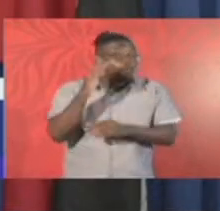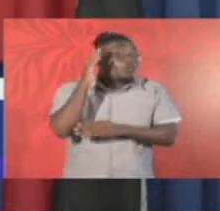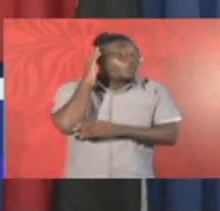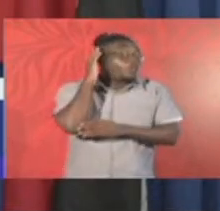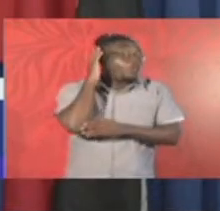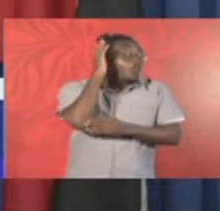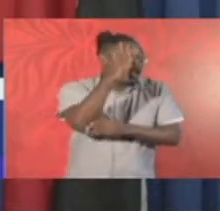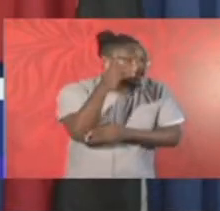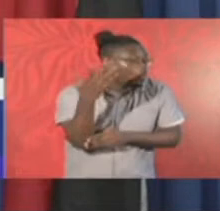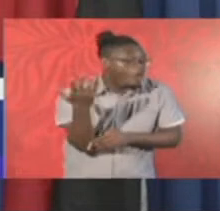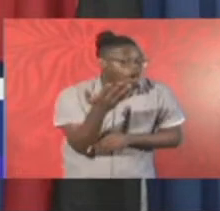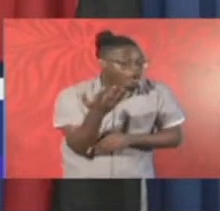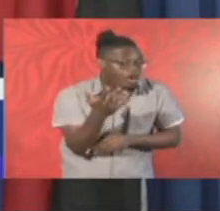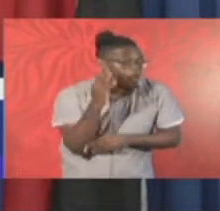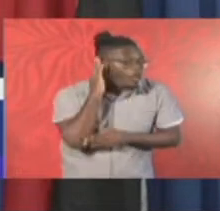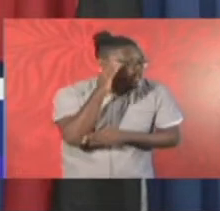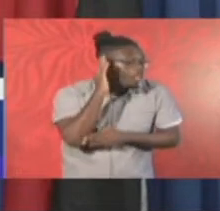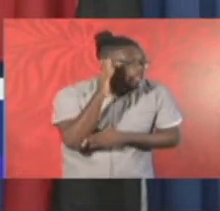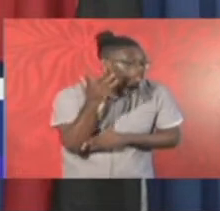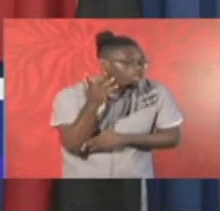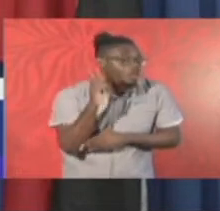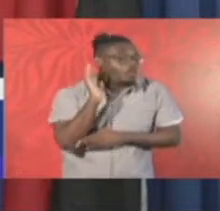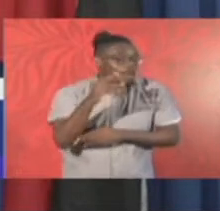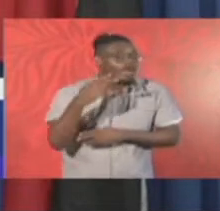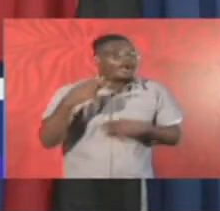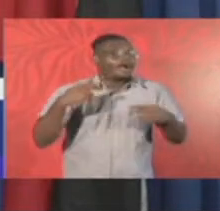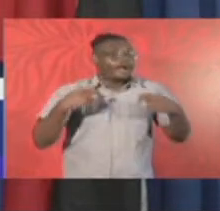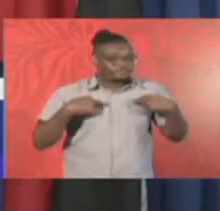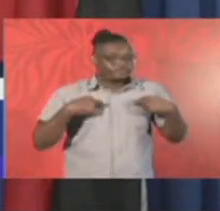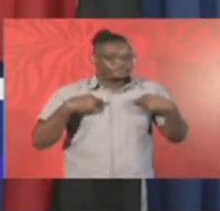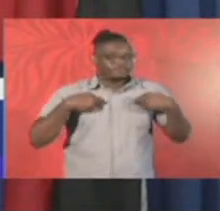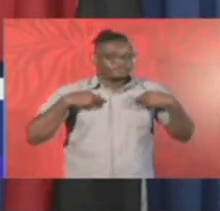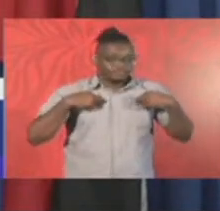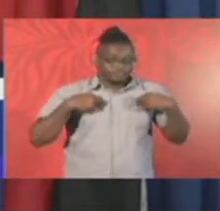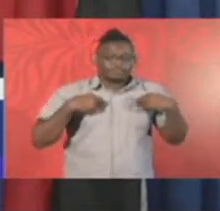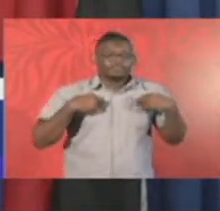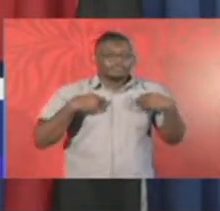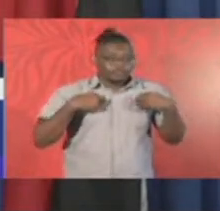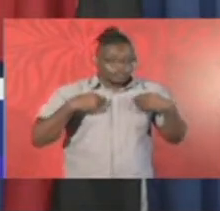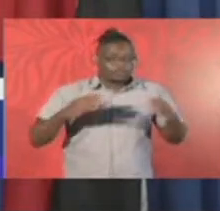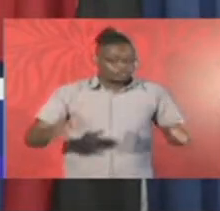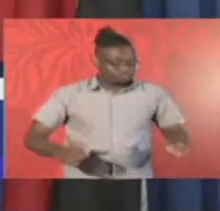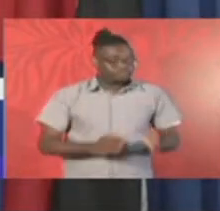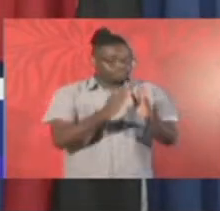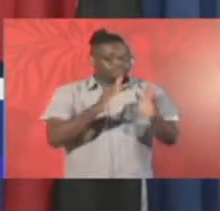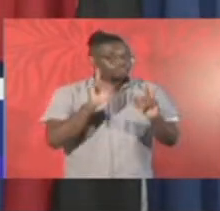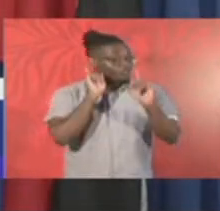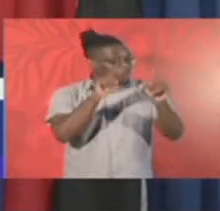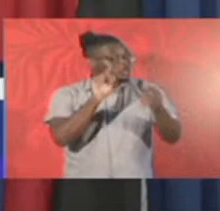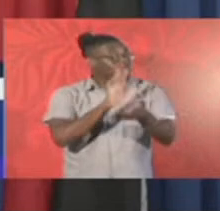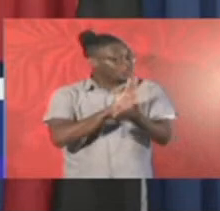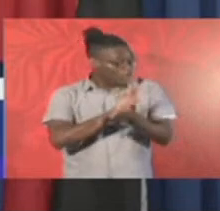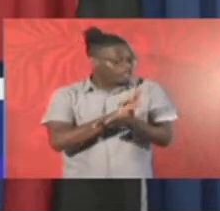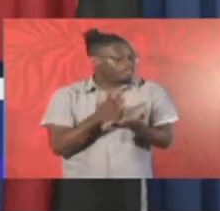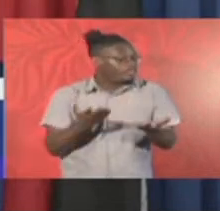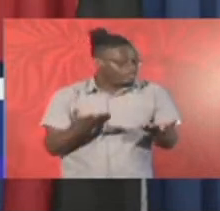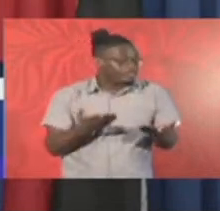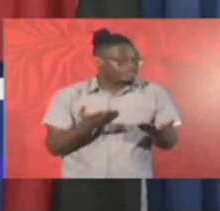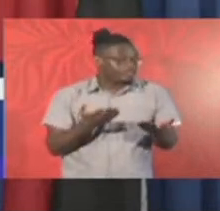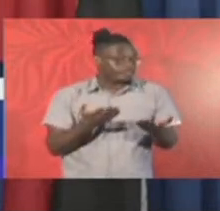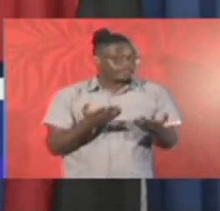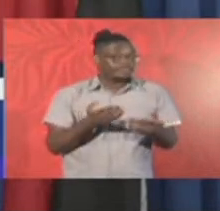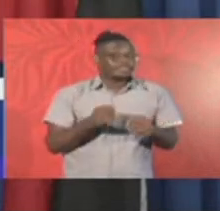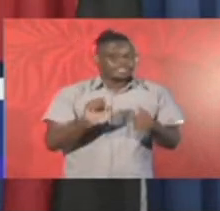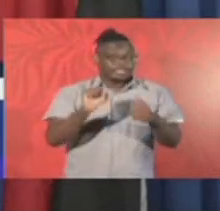offer face-to-face classes to our children in Form 4,